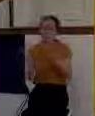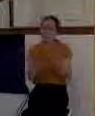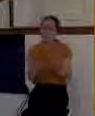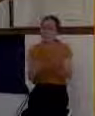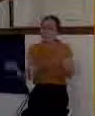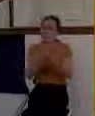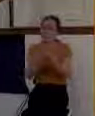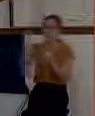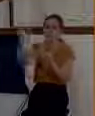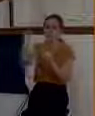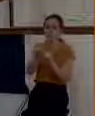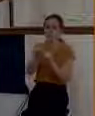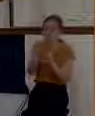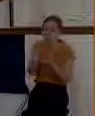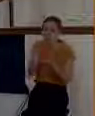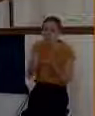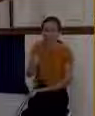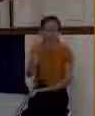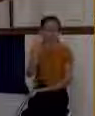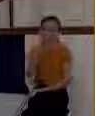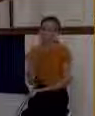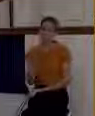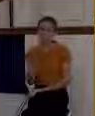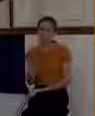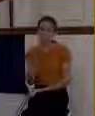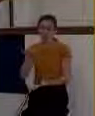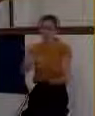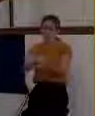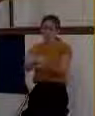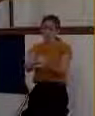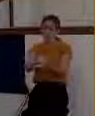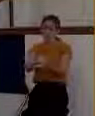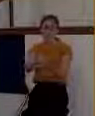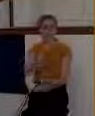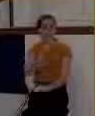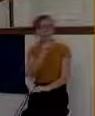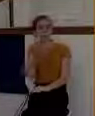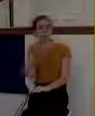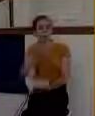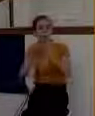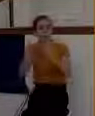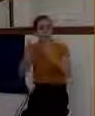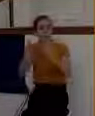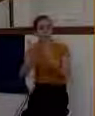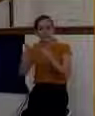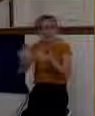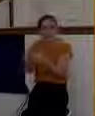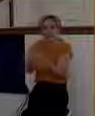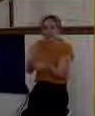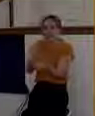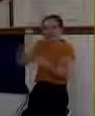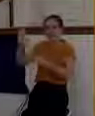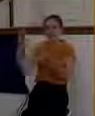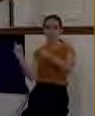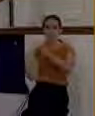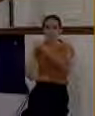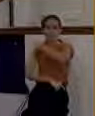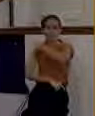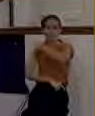never fails. And if true prophets can't escape the judgment of God's word, then no one else